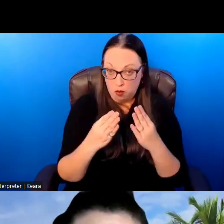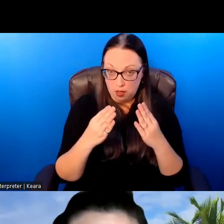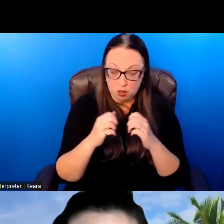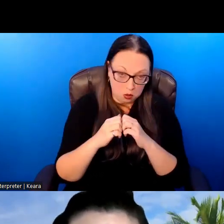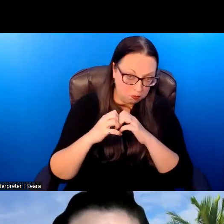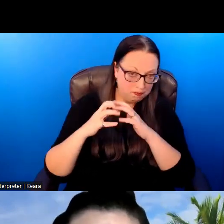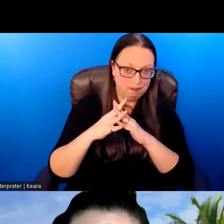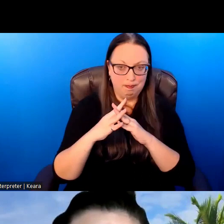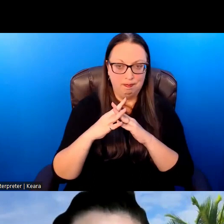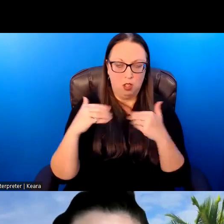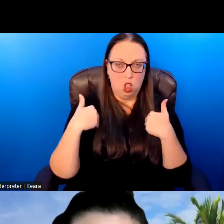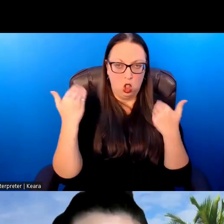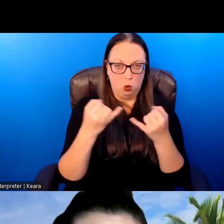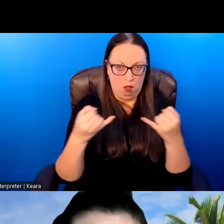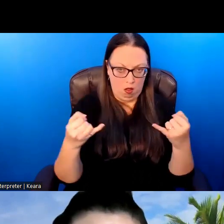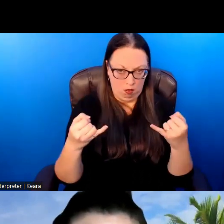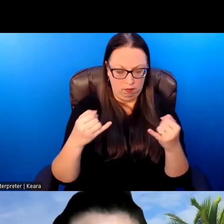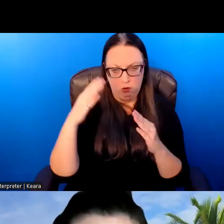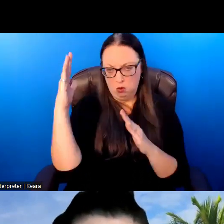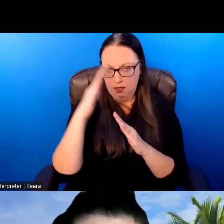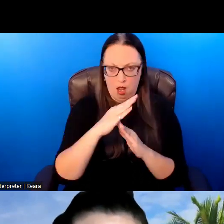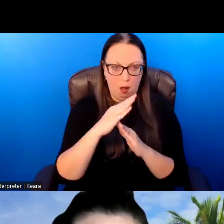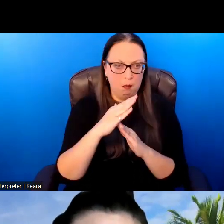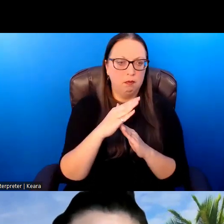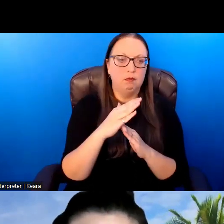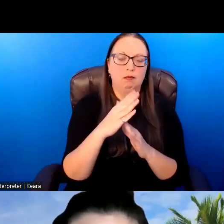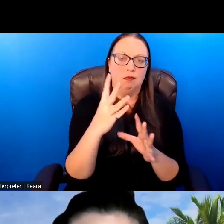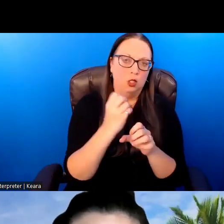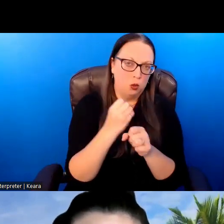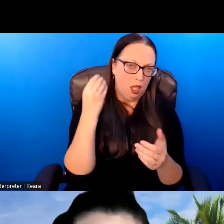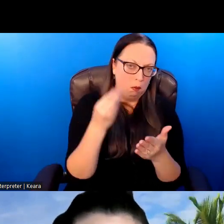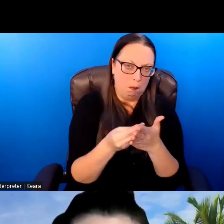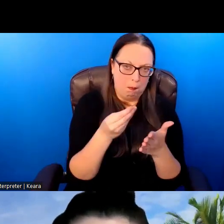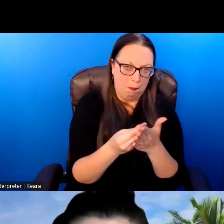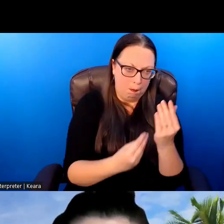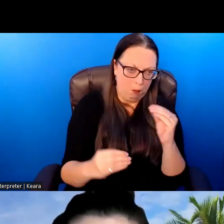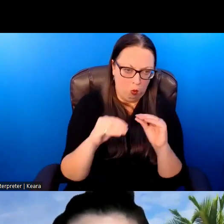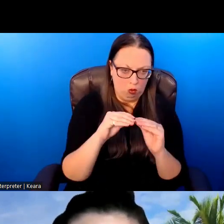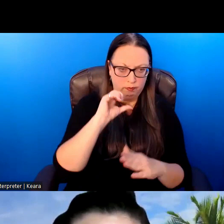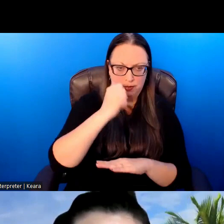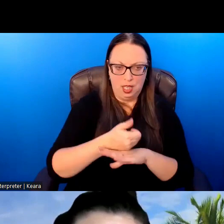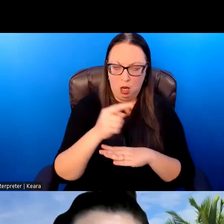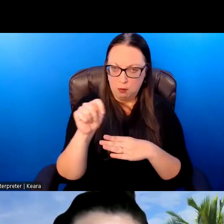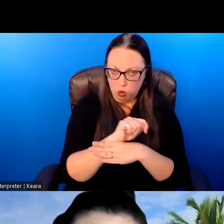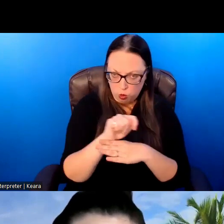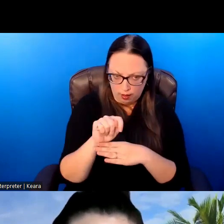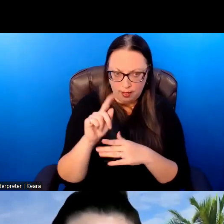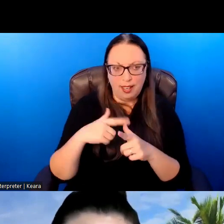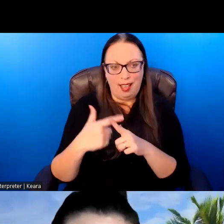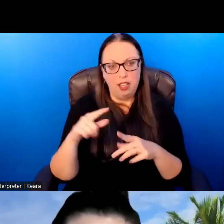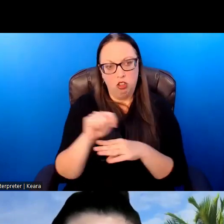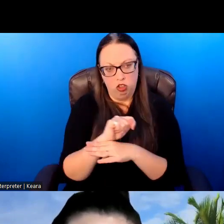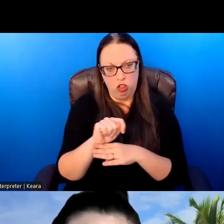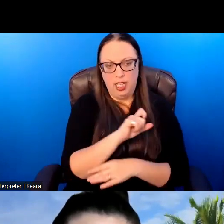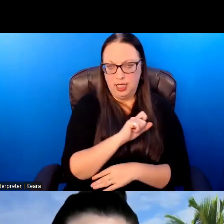and running. So at the top of the list is securing more funding, establish training, and then to train the